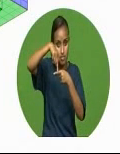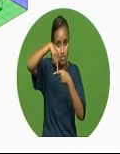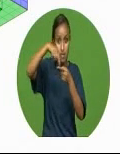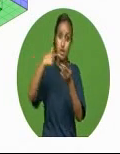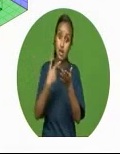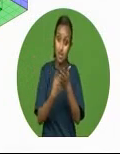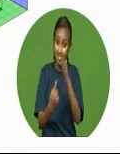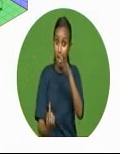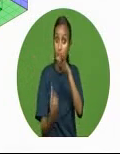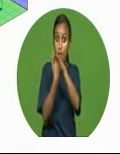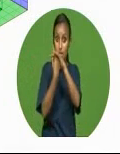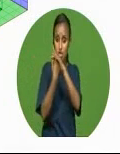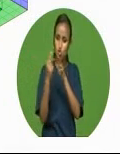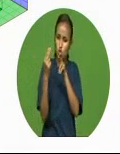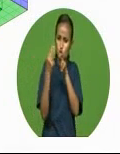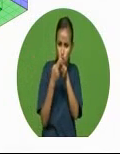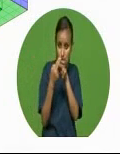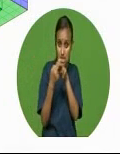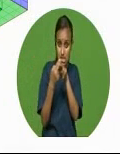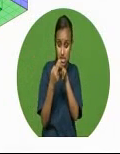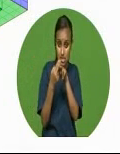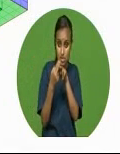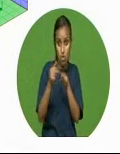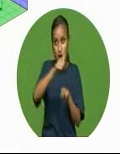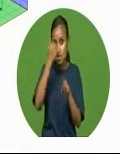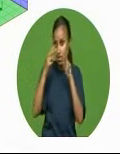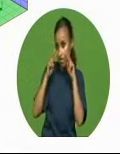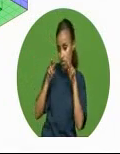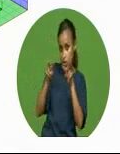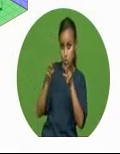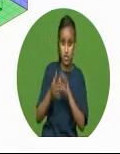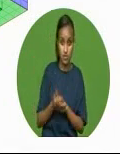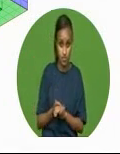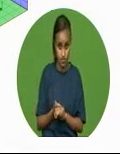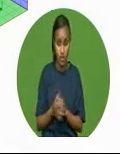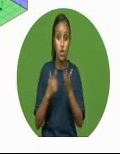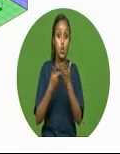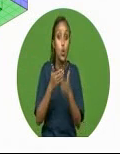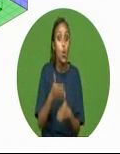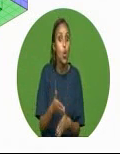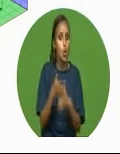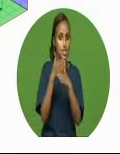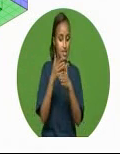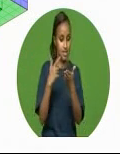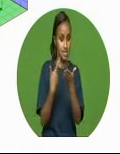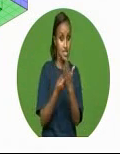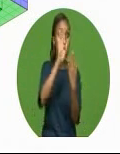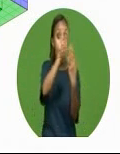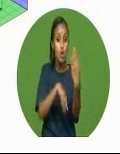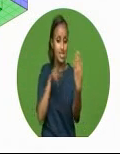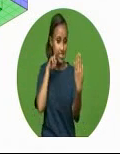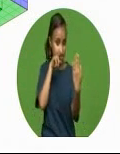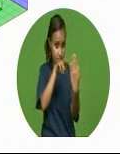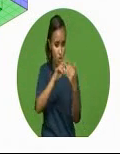it, and it appears foreshortened on other views. To construct